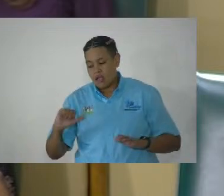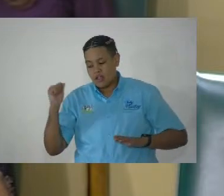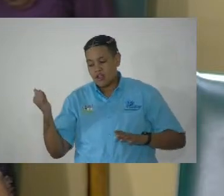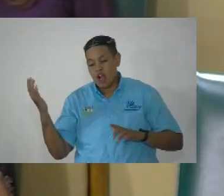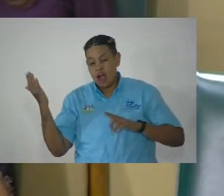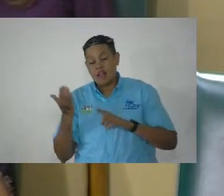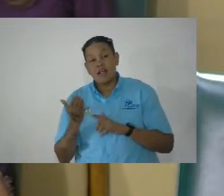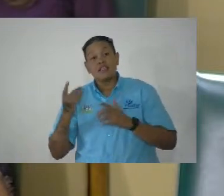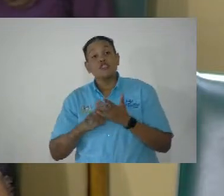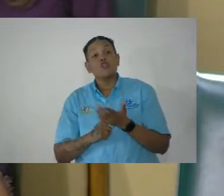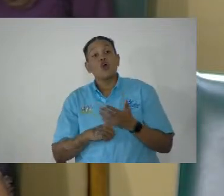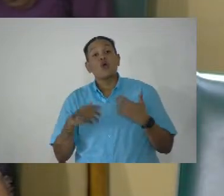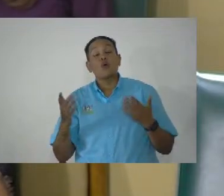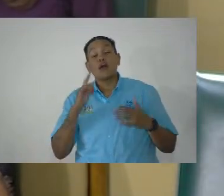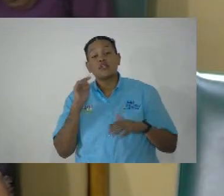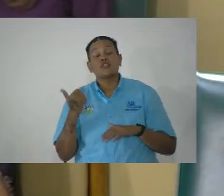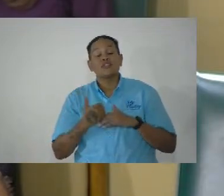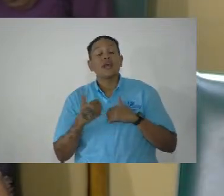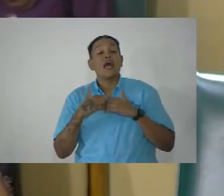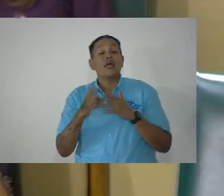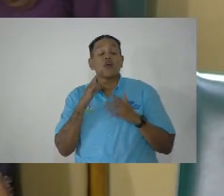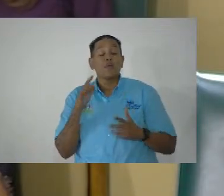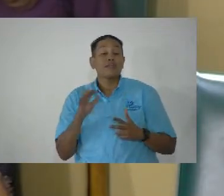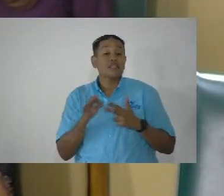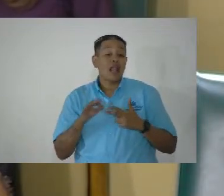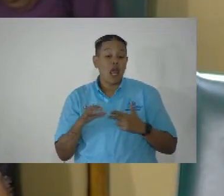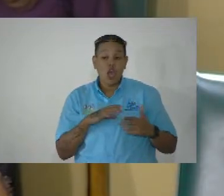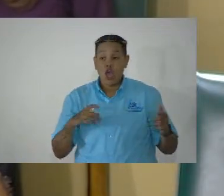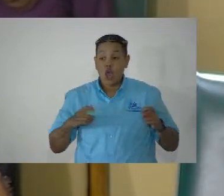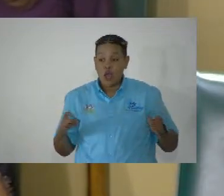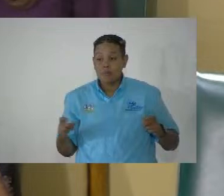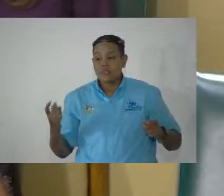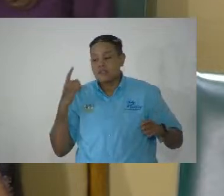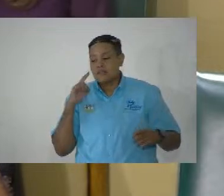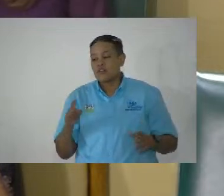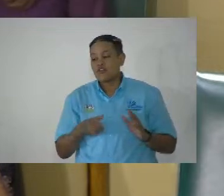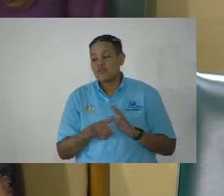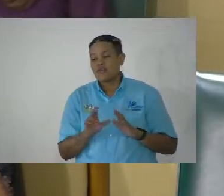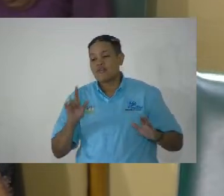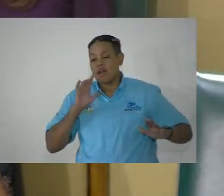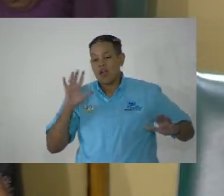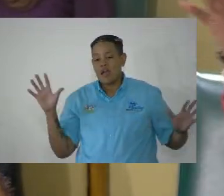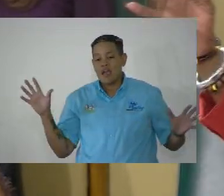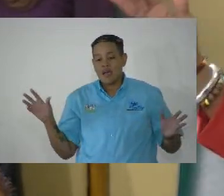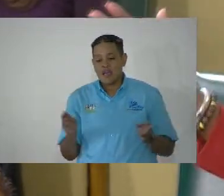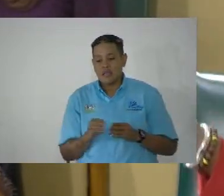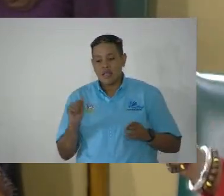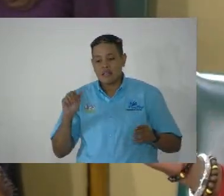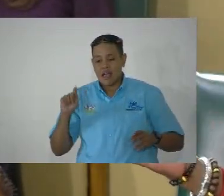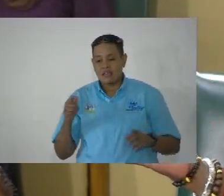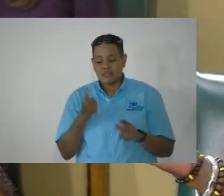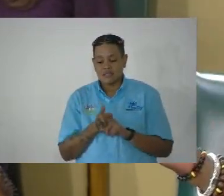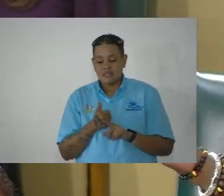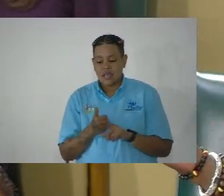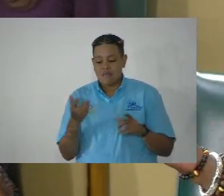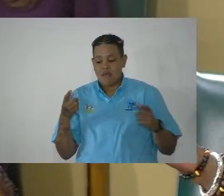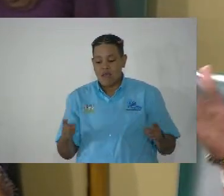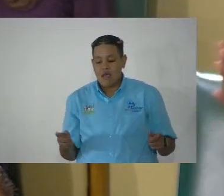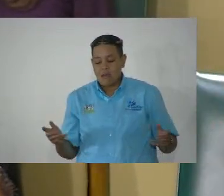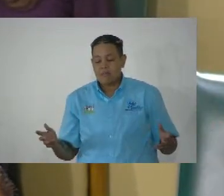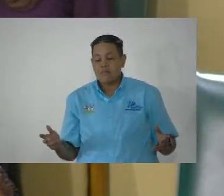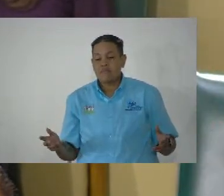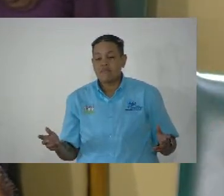item is to set up a joint select committee to review the act itself,